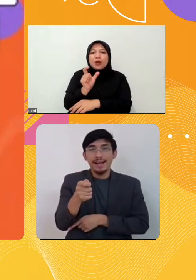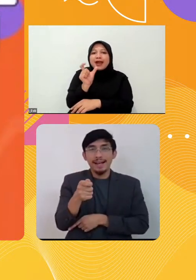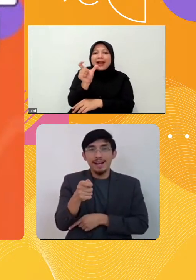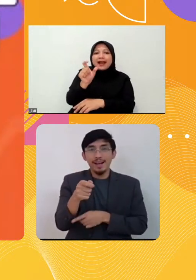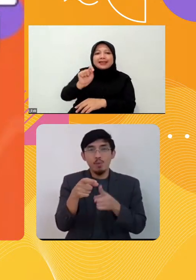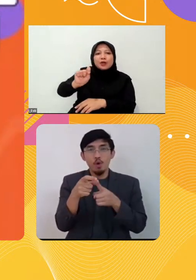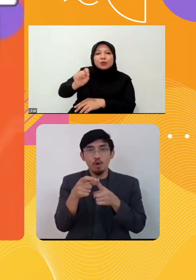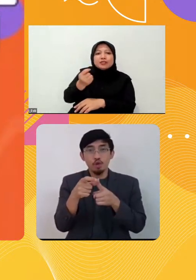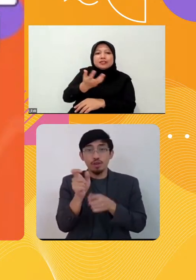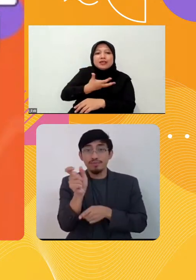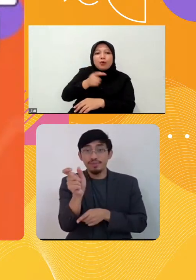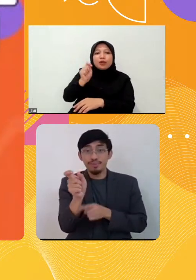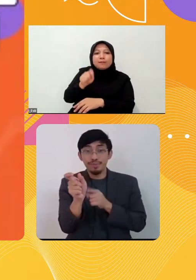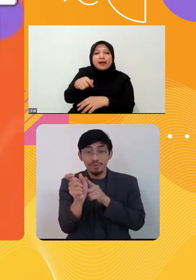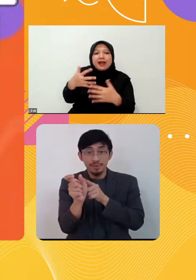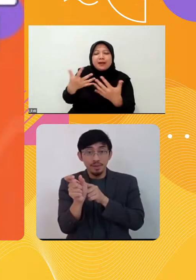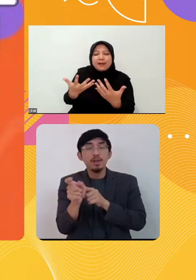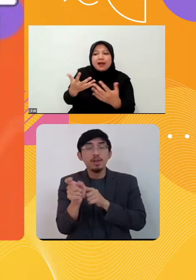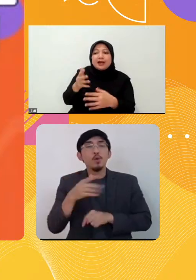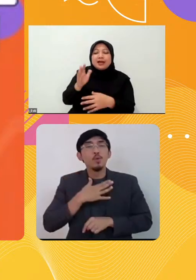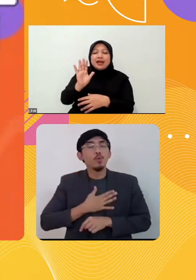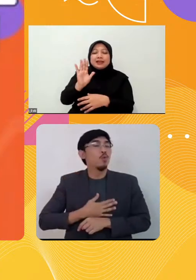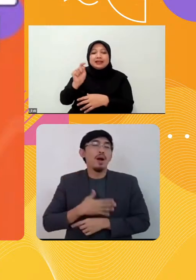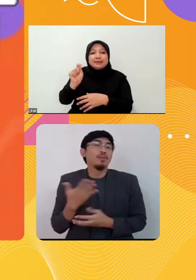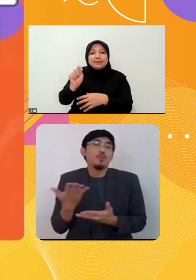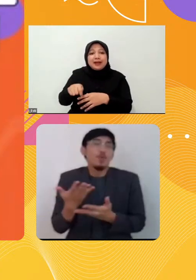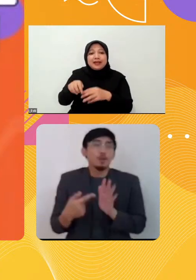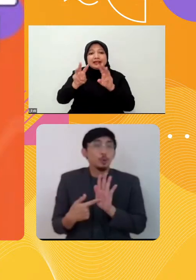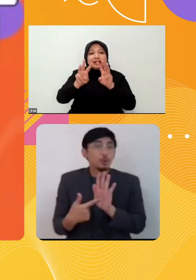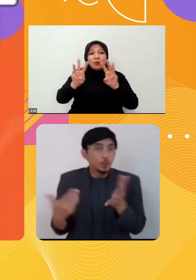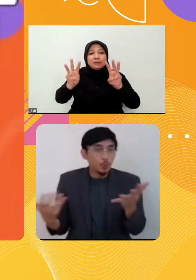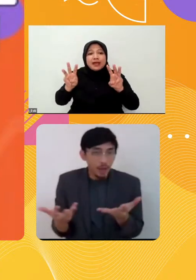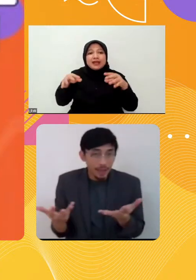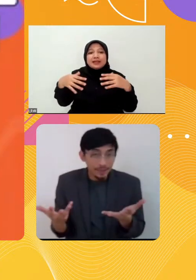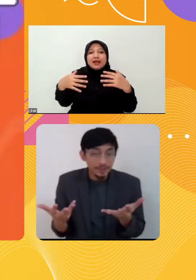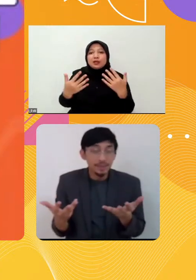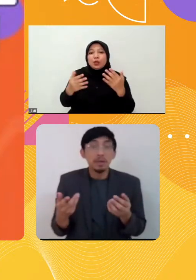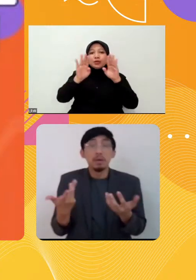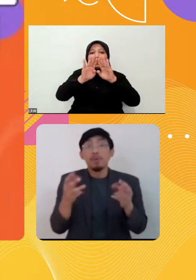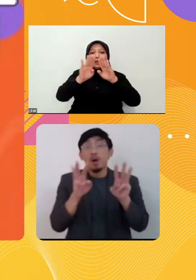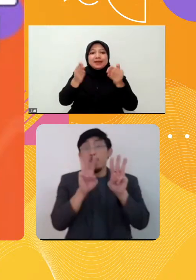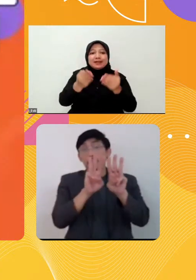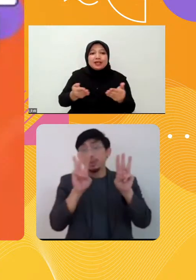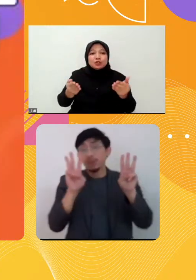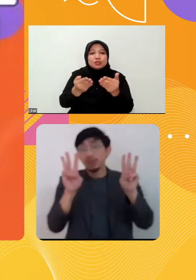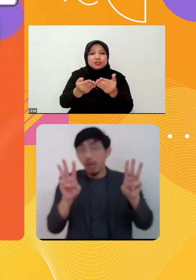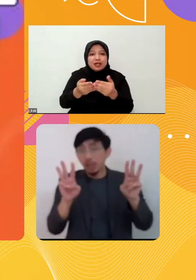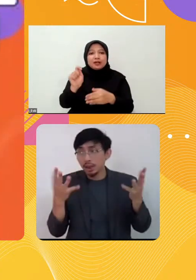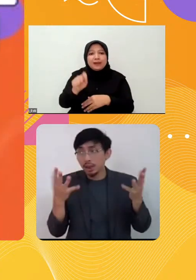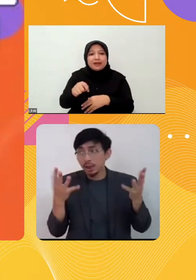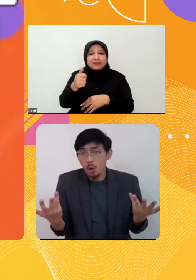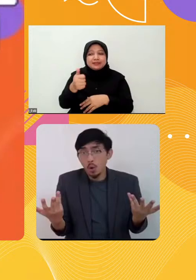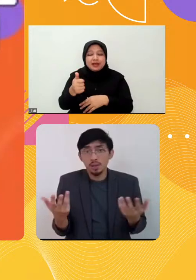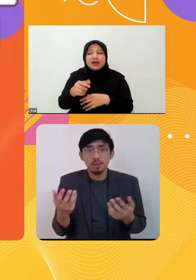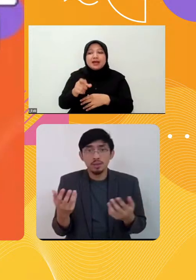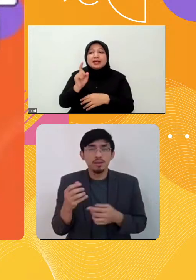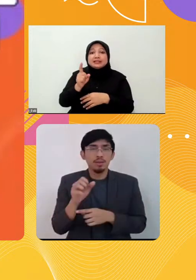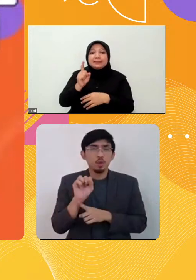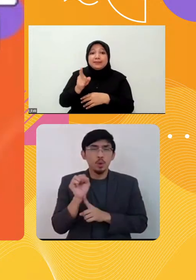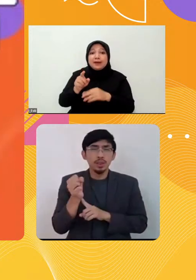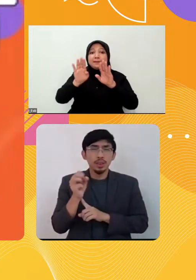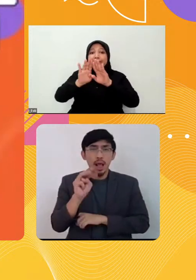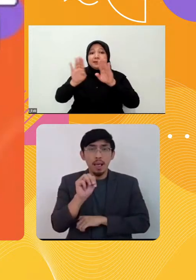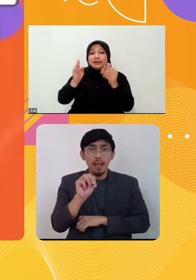be using the website, it can be using the social media as well. So because of social media, or it also can